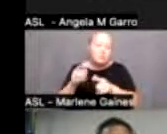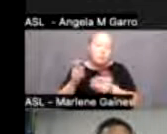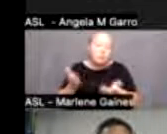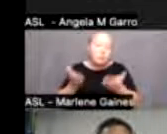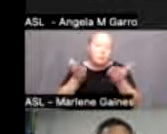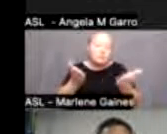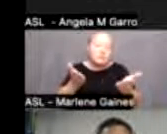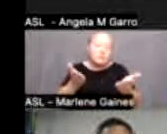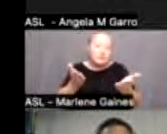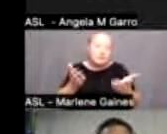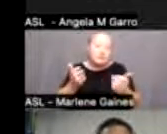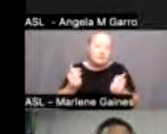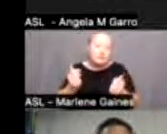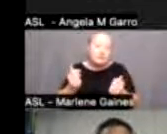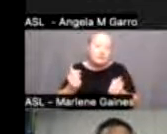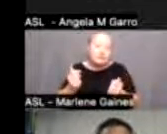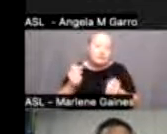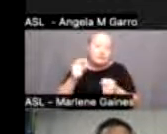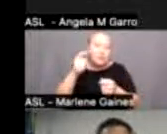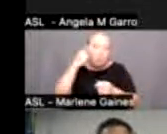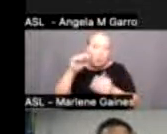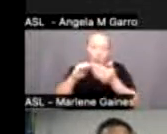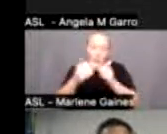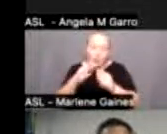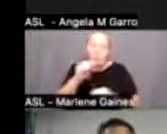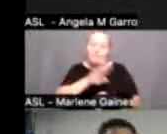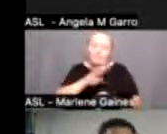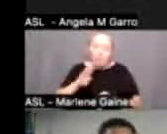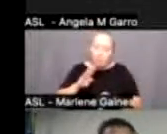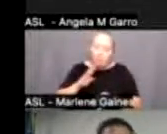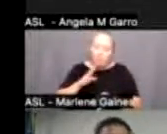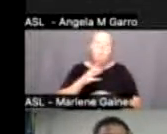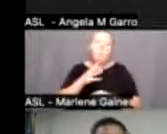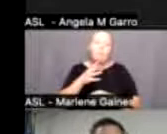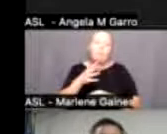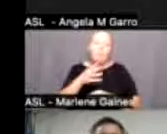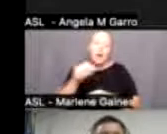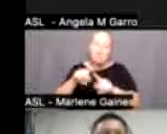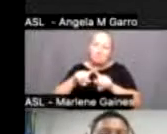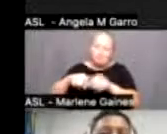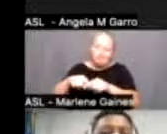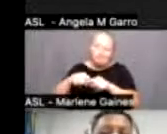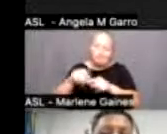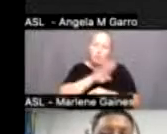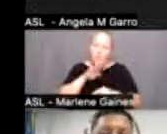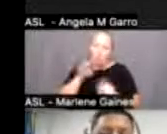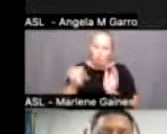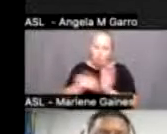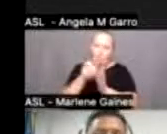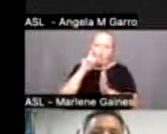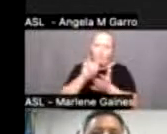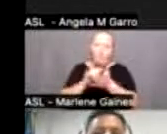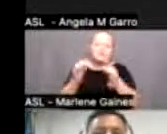presented to the community and to the board, and ultimately rely on board approval for those